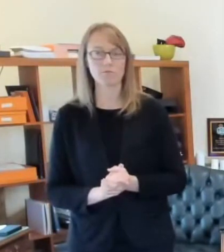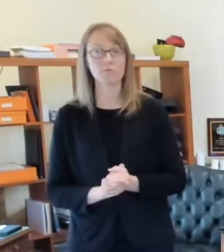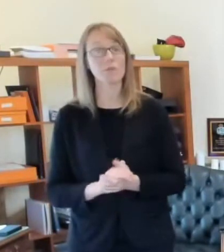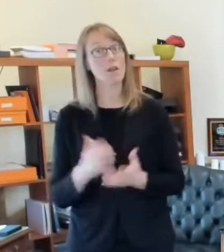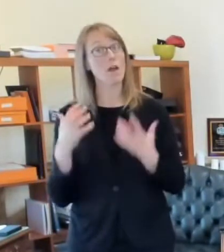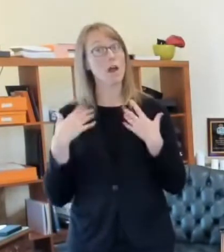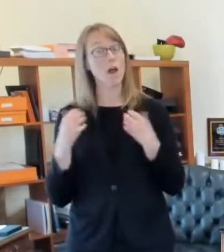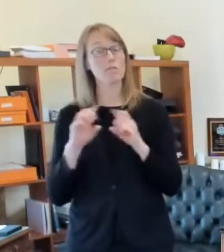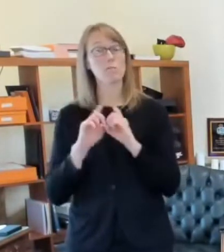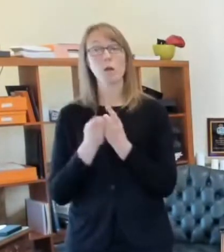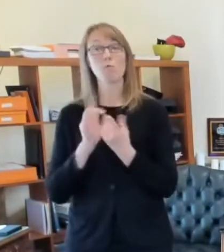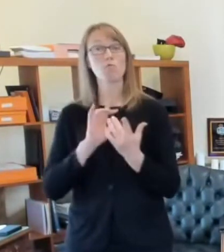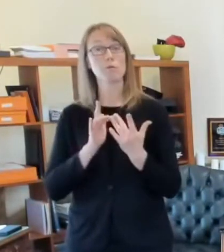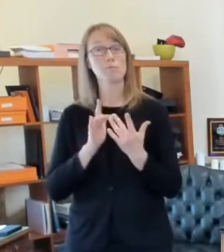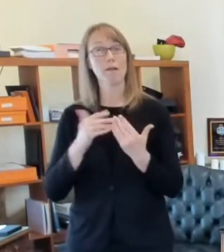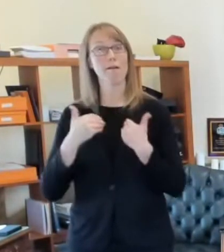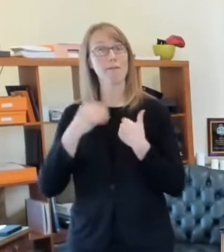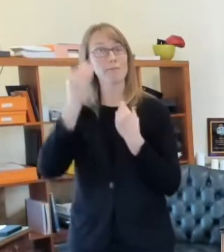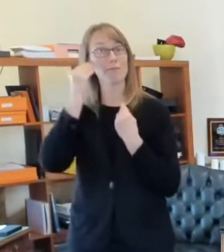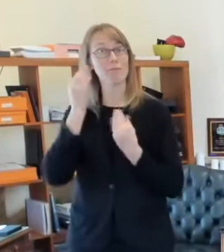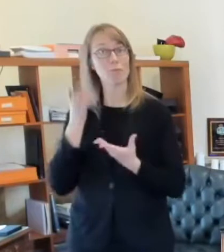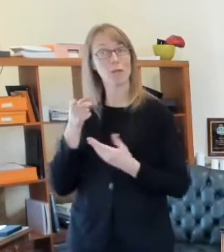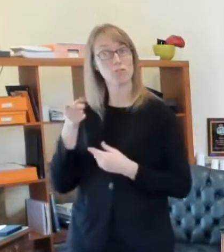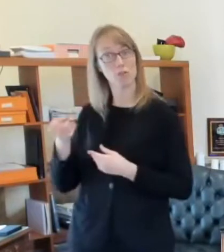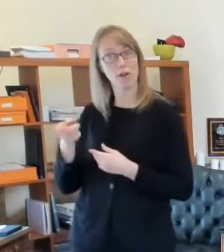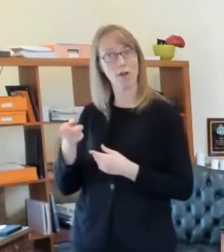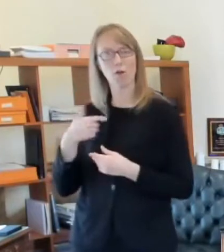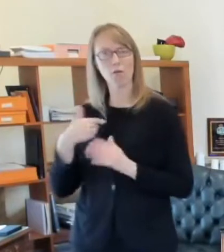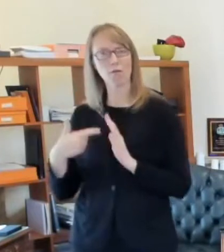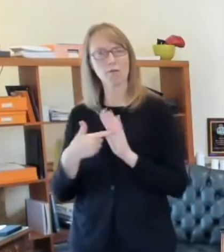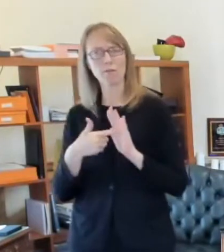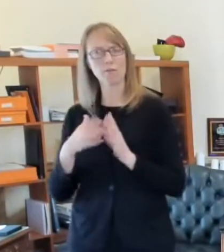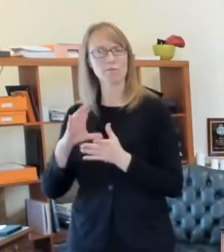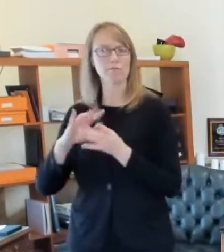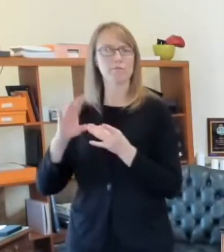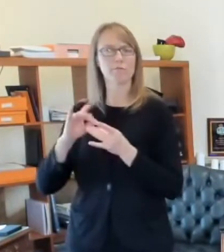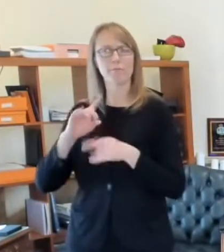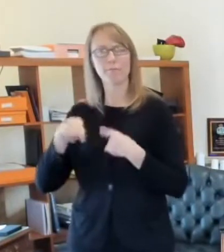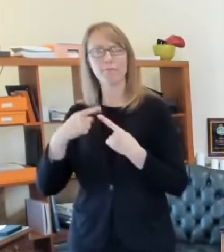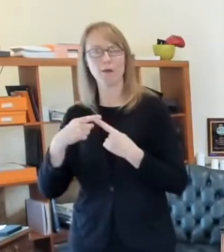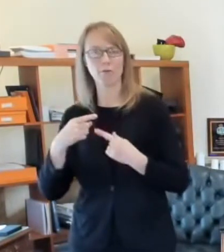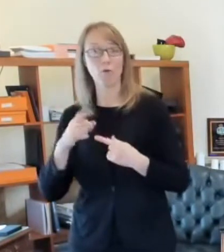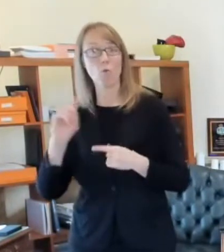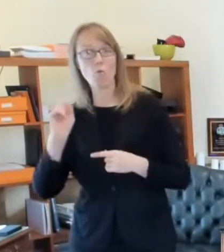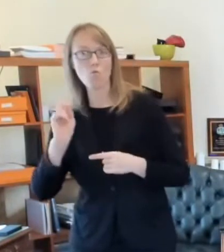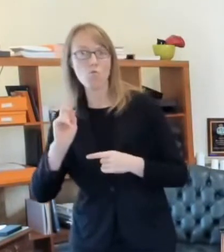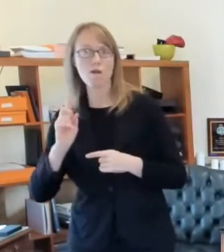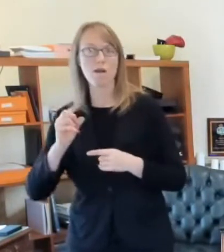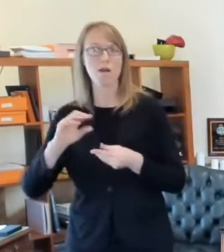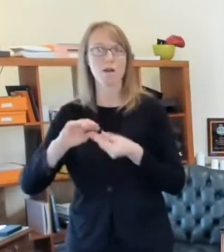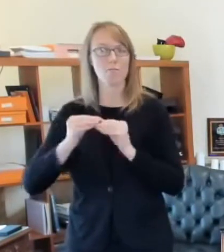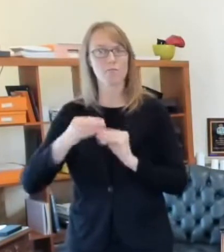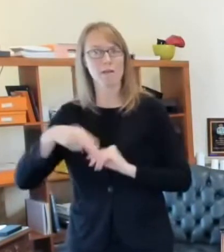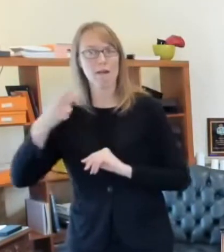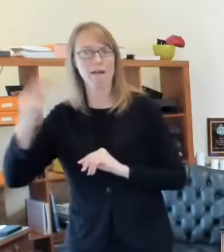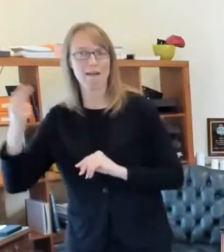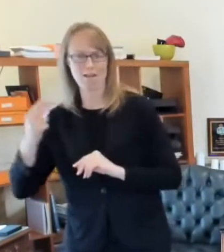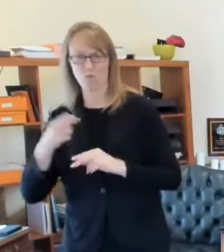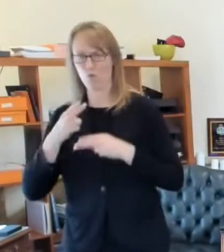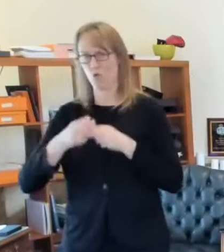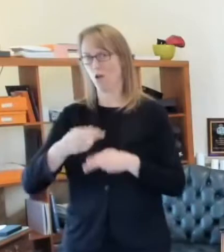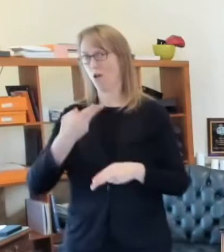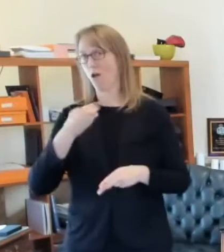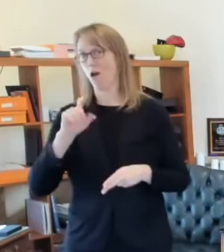website, but we talked about hotspots, and we still do have